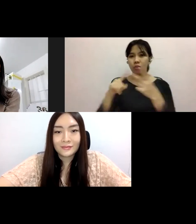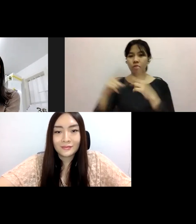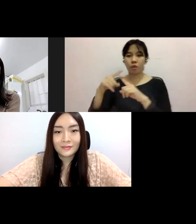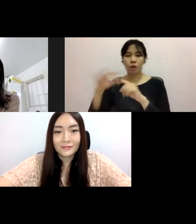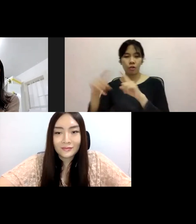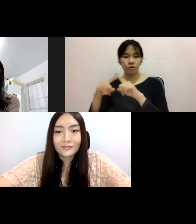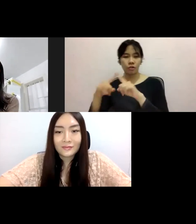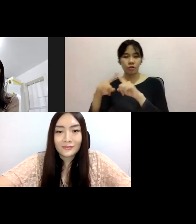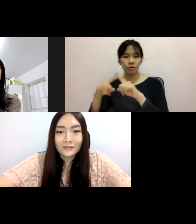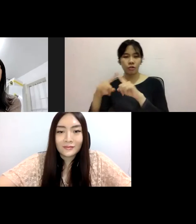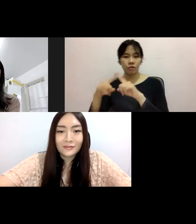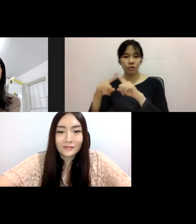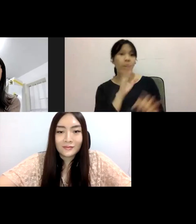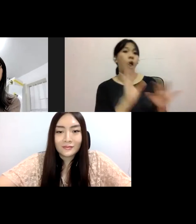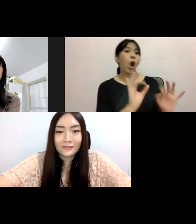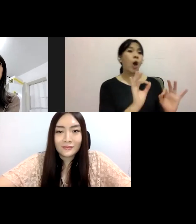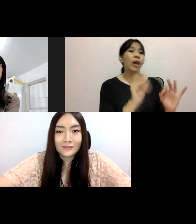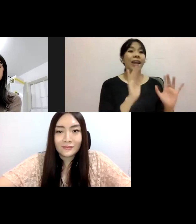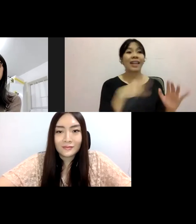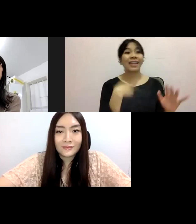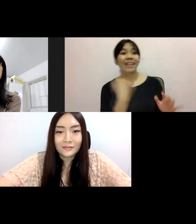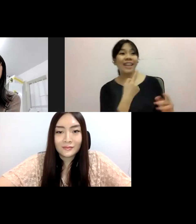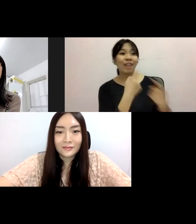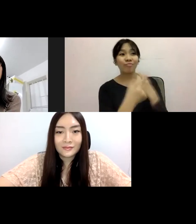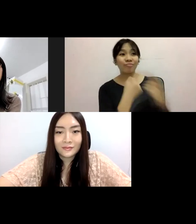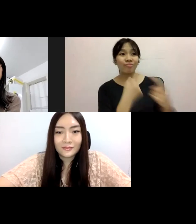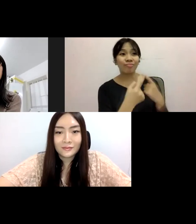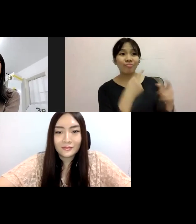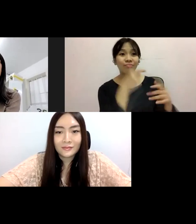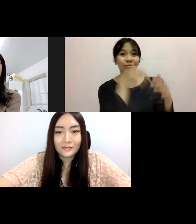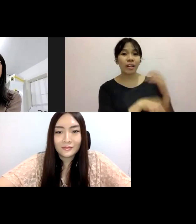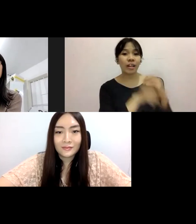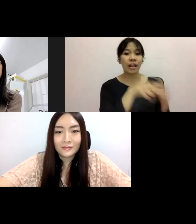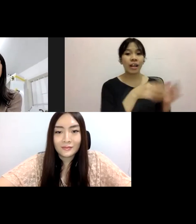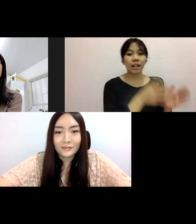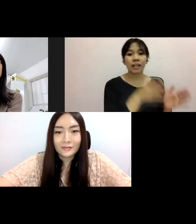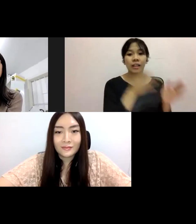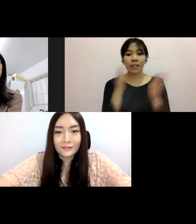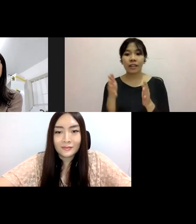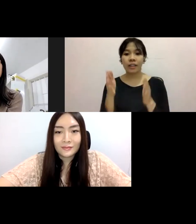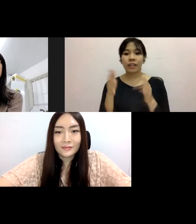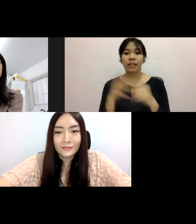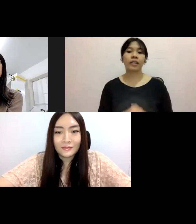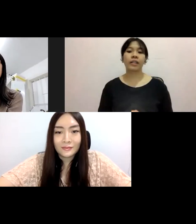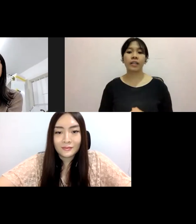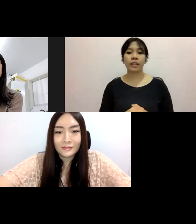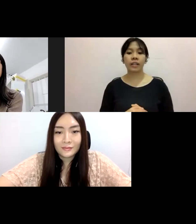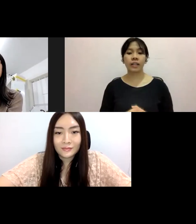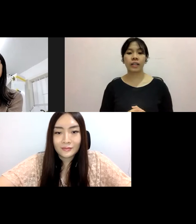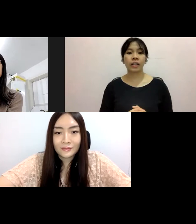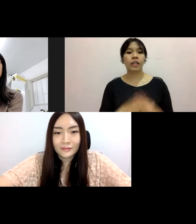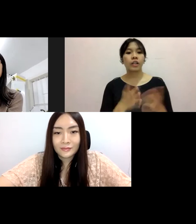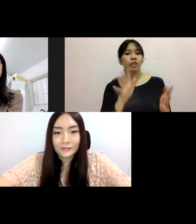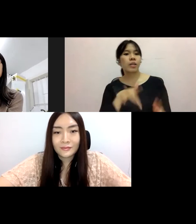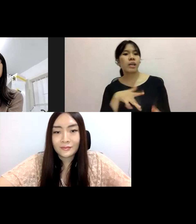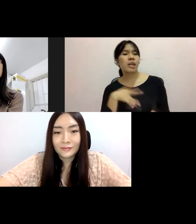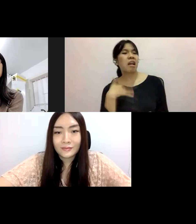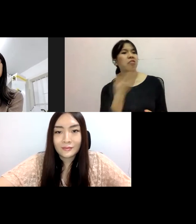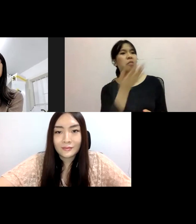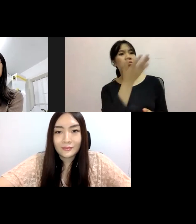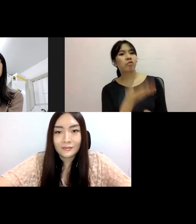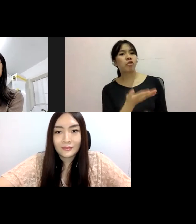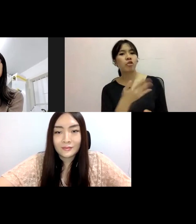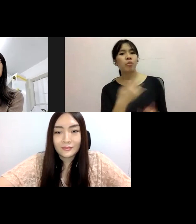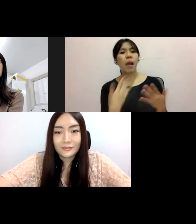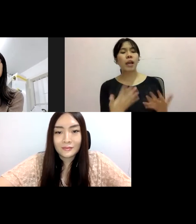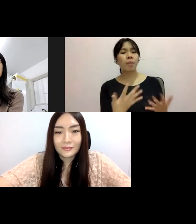filmmaker, how do you feel about your work being recognized, especially when it showcases themes like queer,